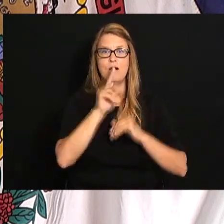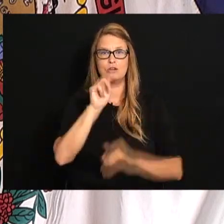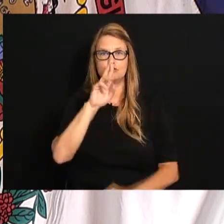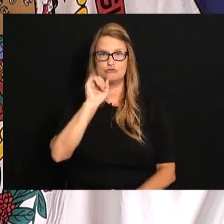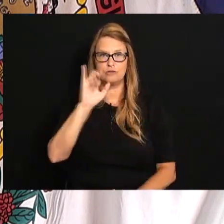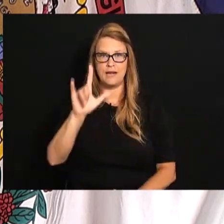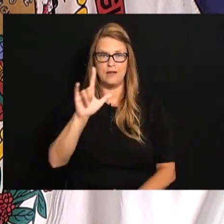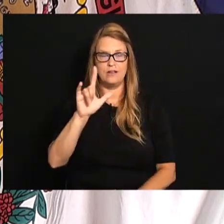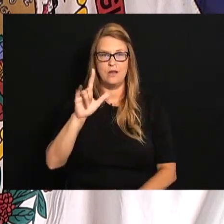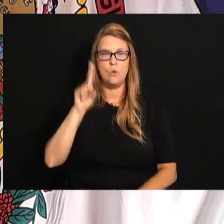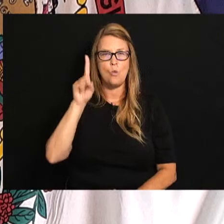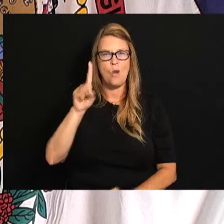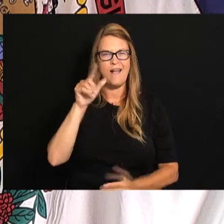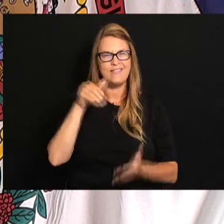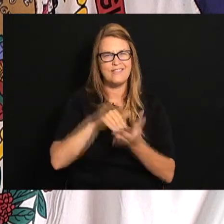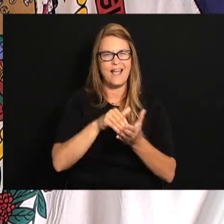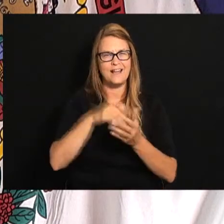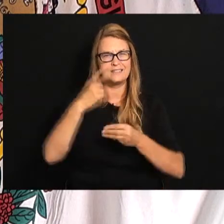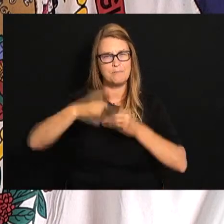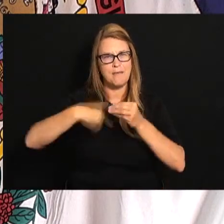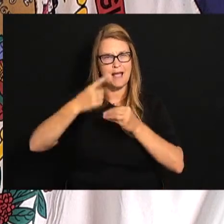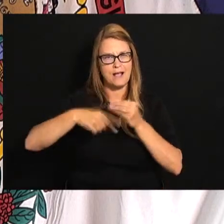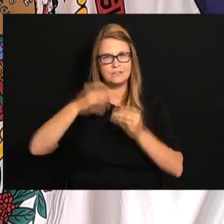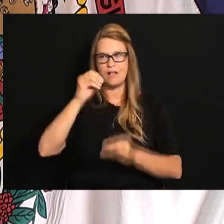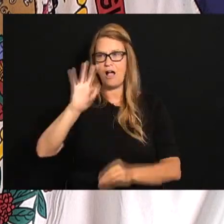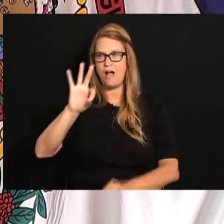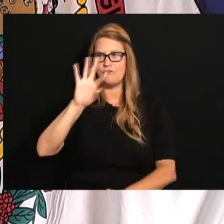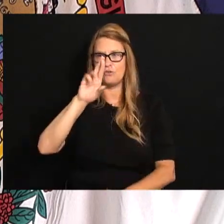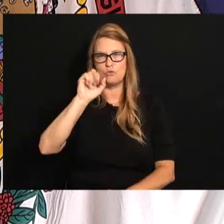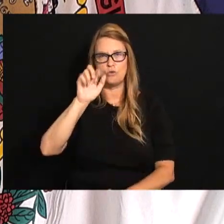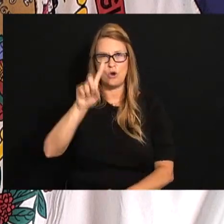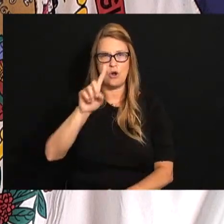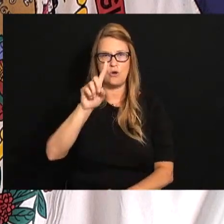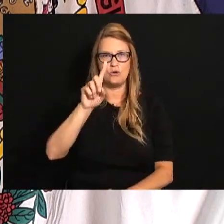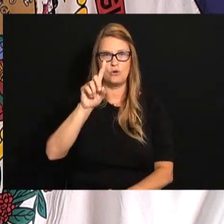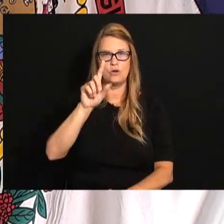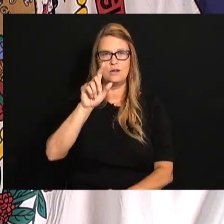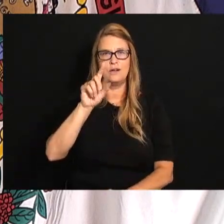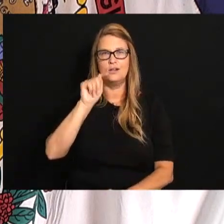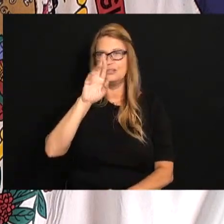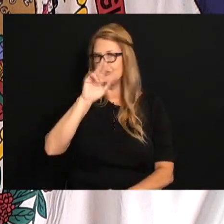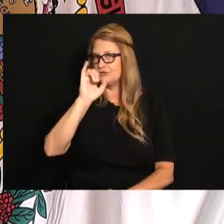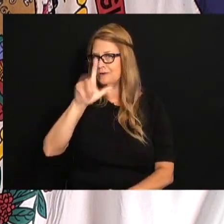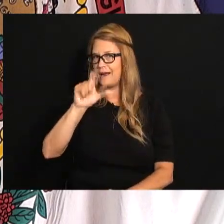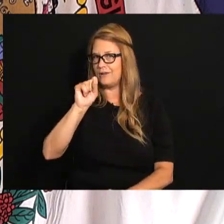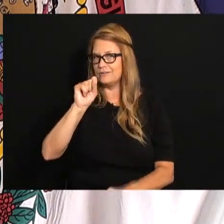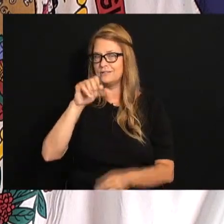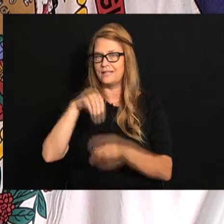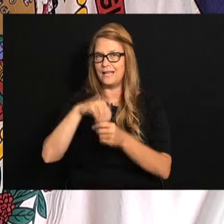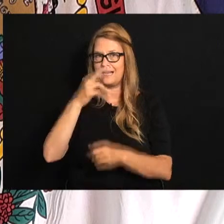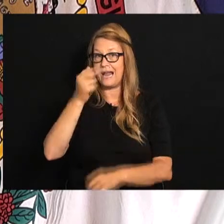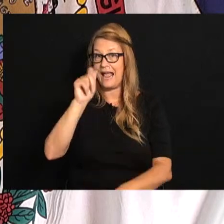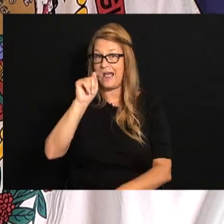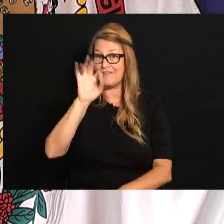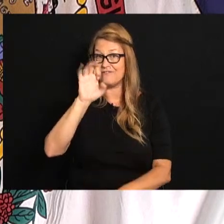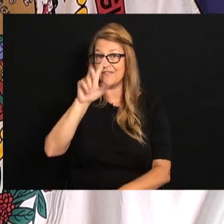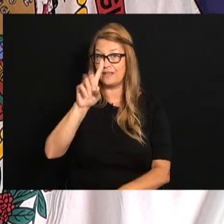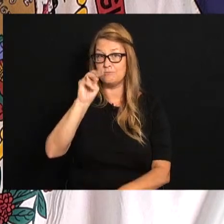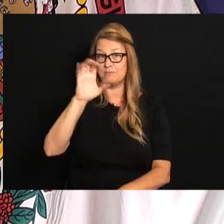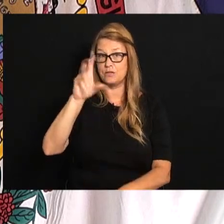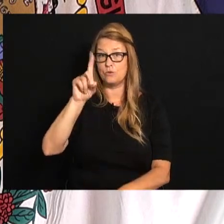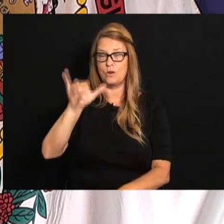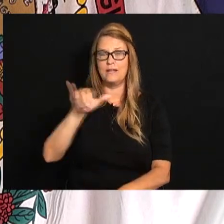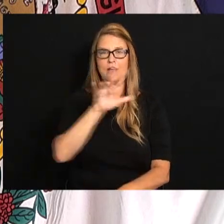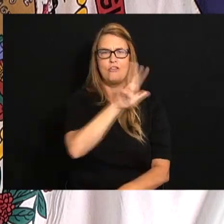1,000 miles of off-road trails within the Hatfield and McCoy Trail System, 35 state